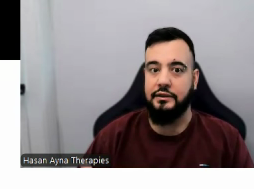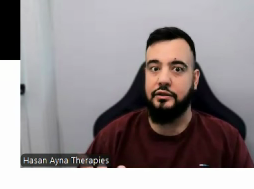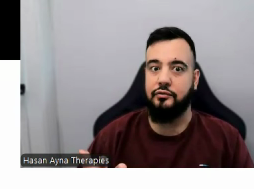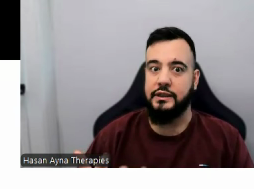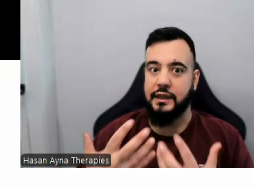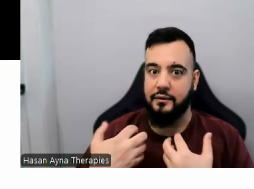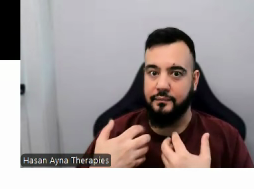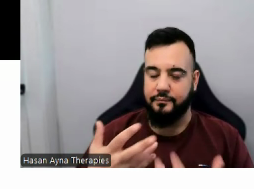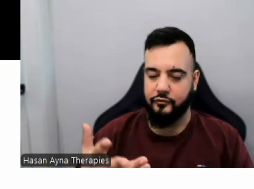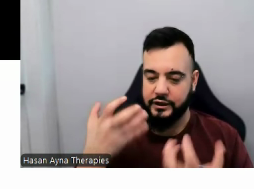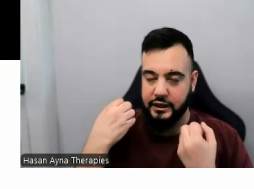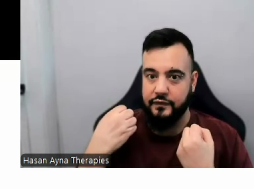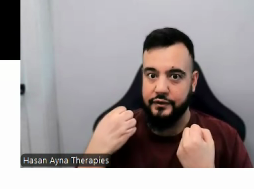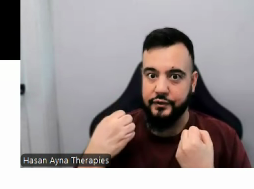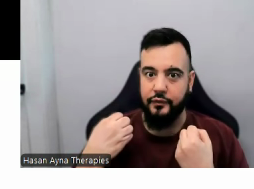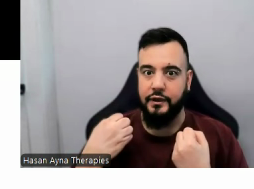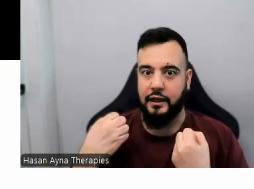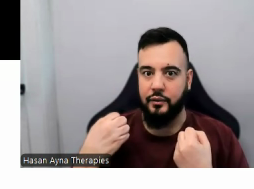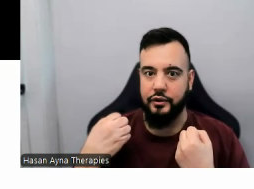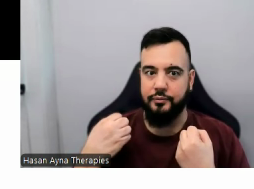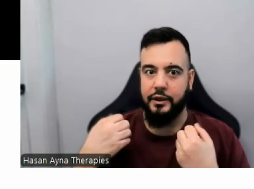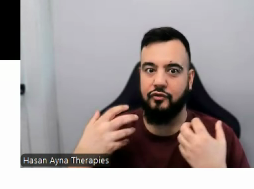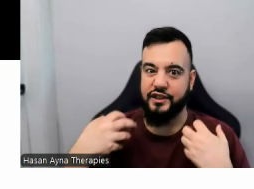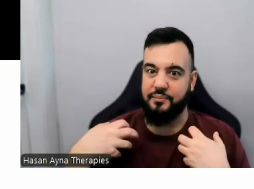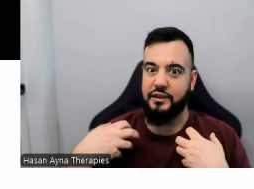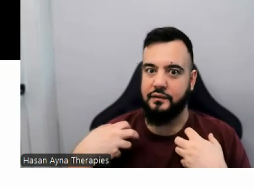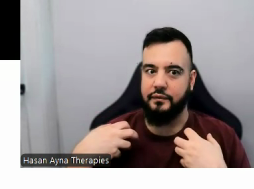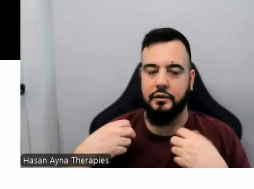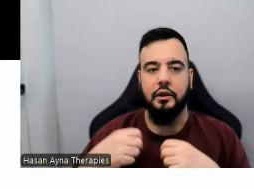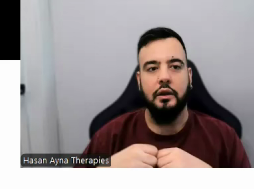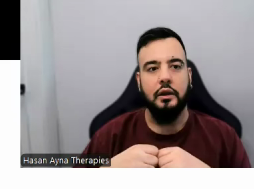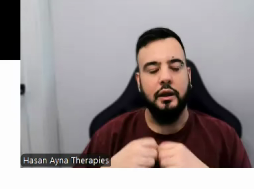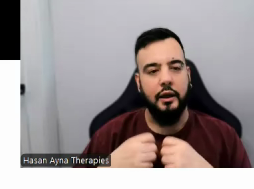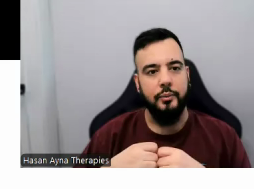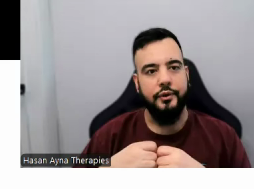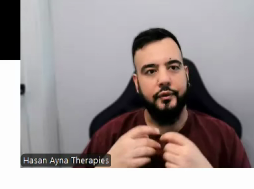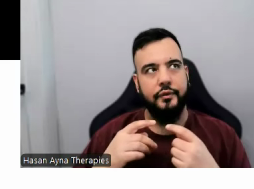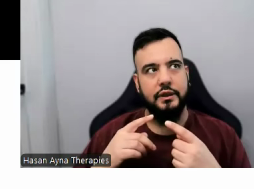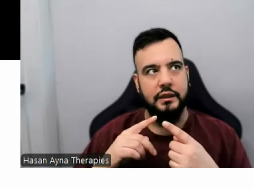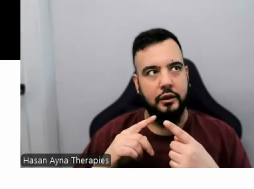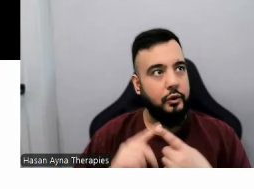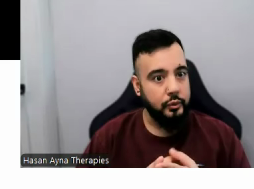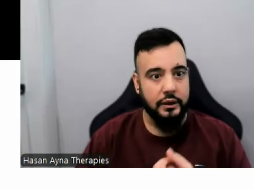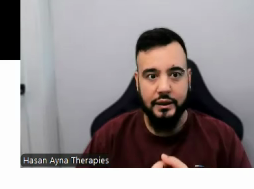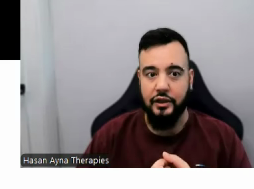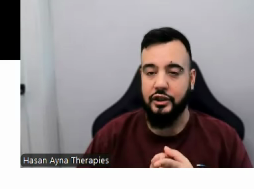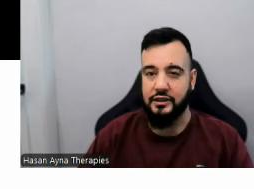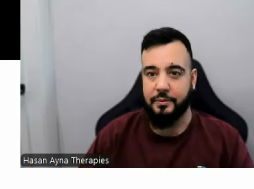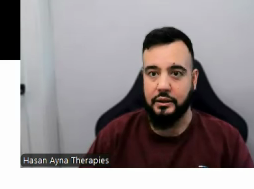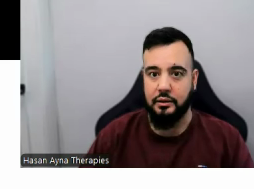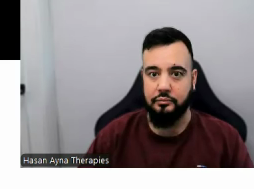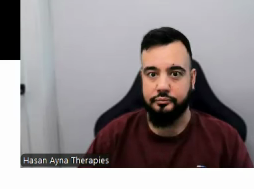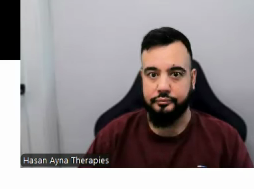us as the receivers of the language being receptive. It helps us to see who is